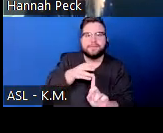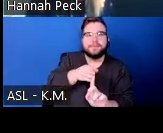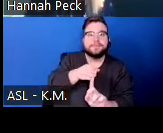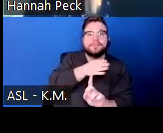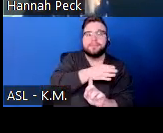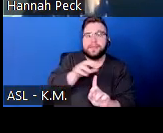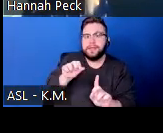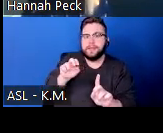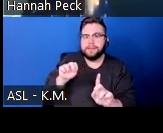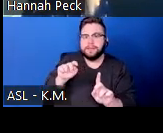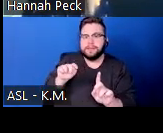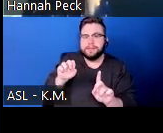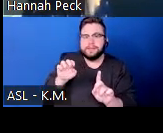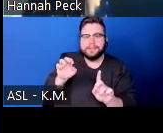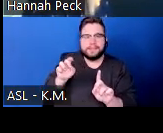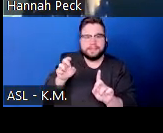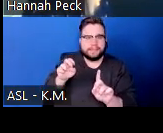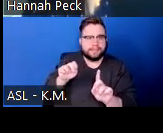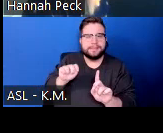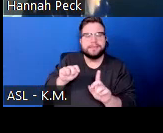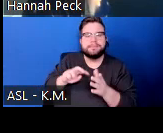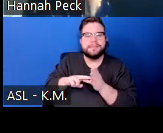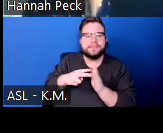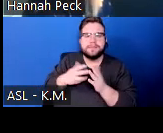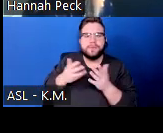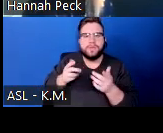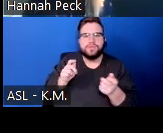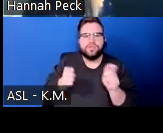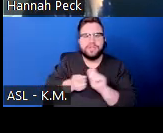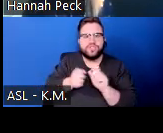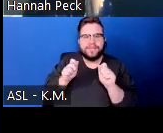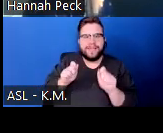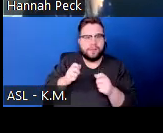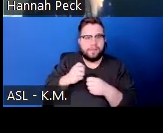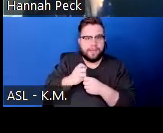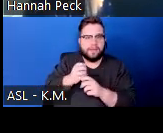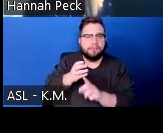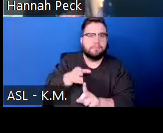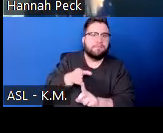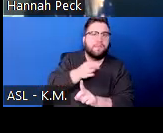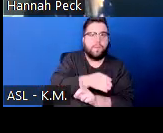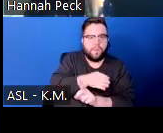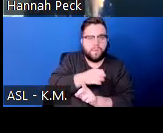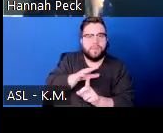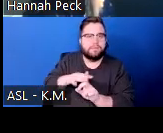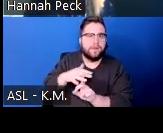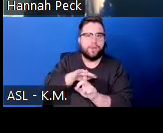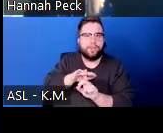antecedents, what changes can you make to make this more successful? So you might do something to modify the